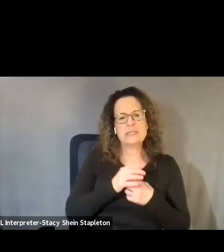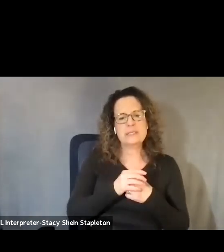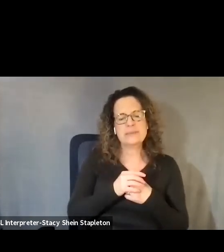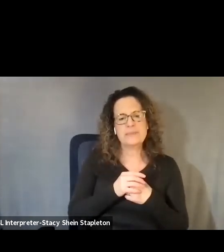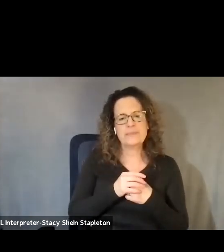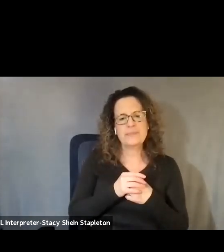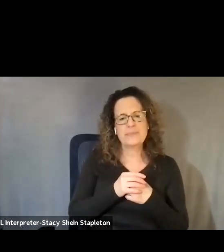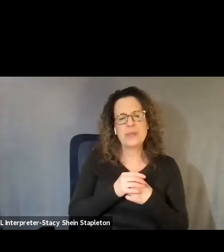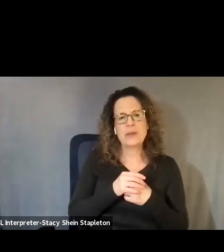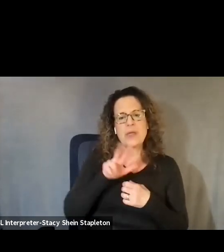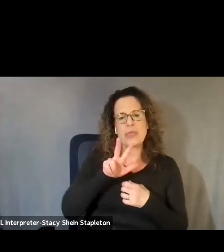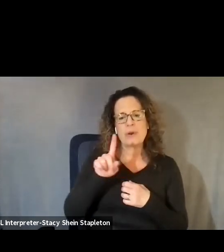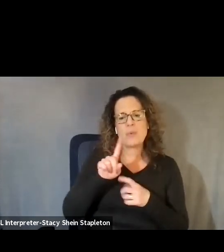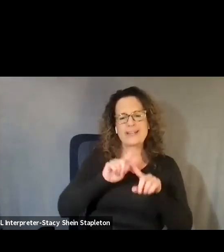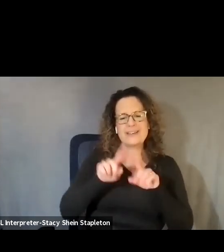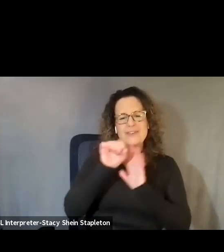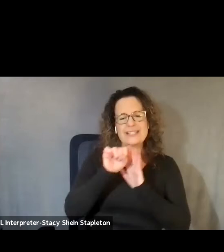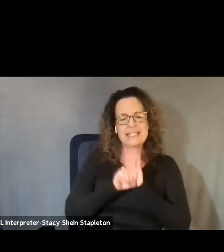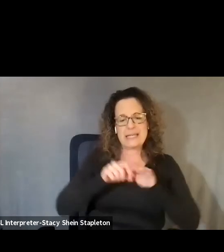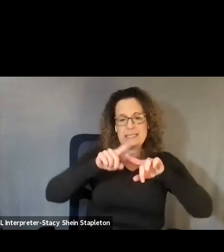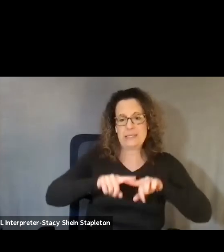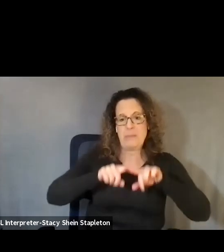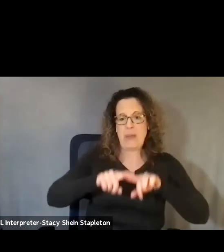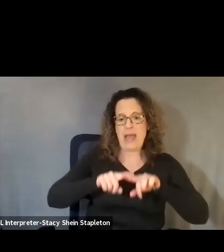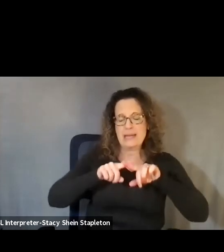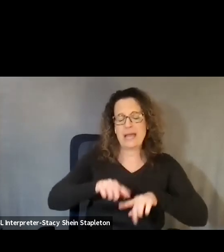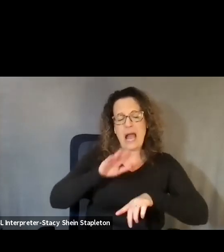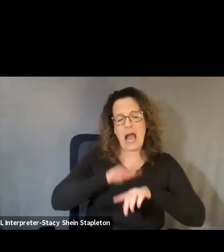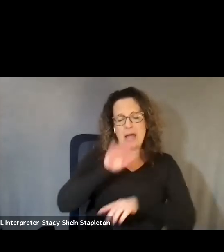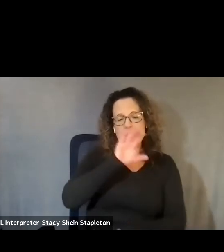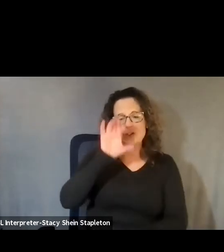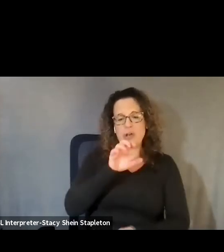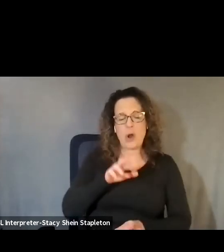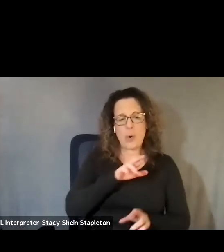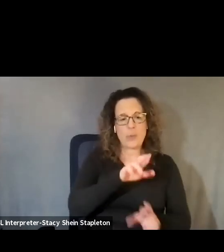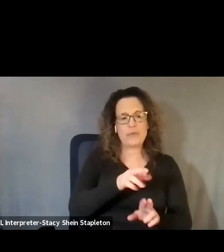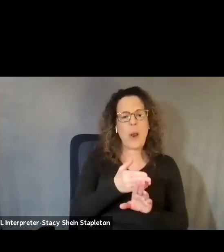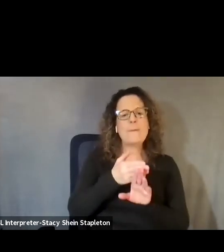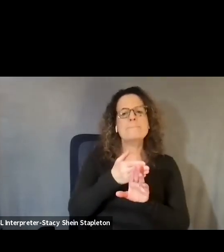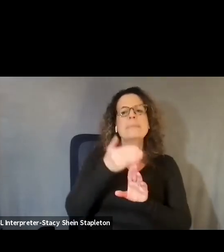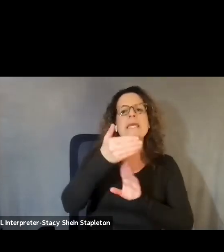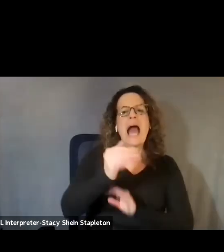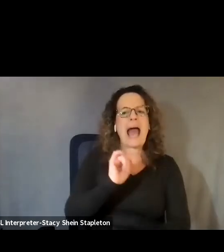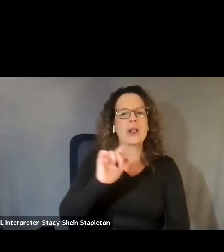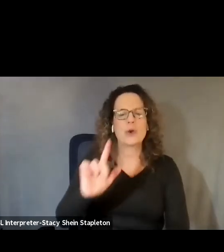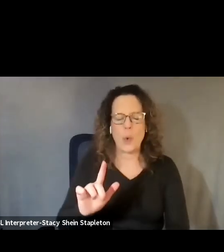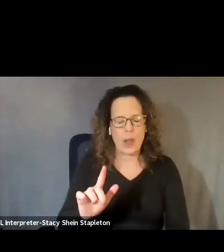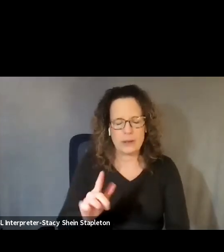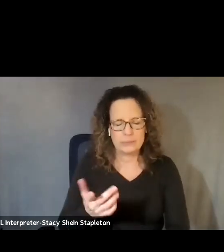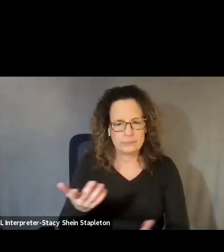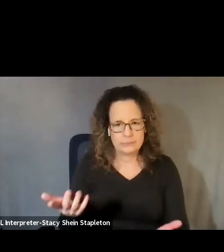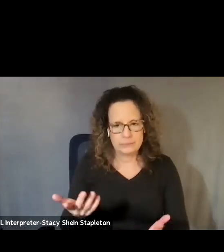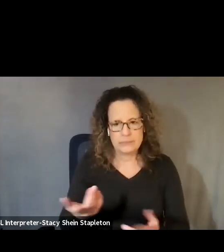are 31 states, 30 states beyond just the state of Illinois, that depend on the